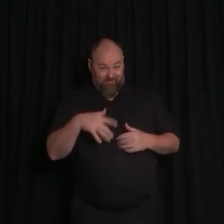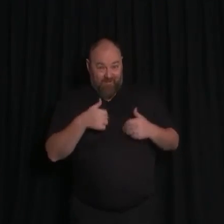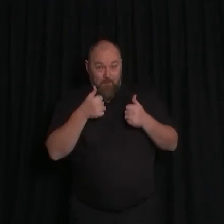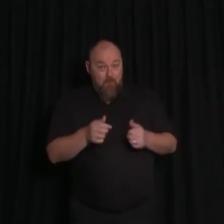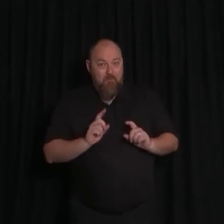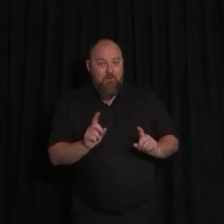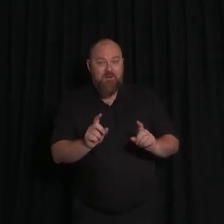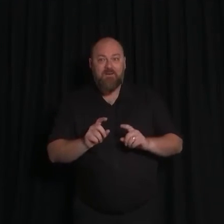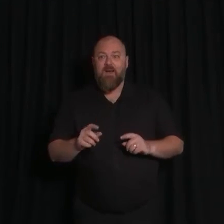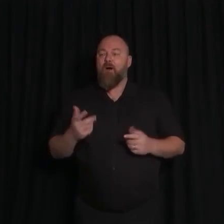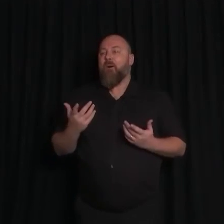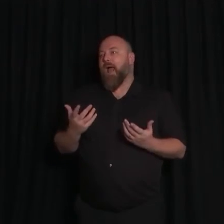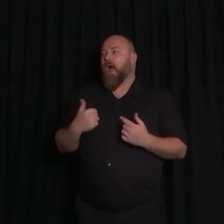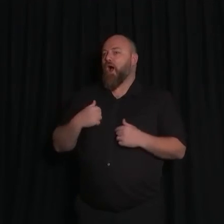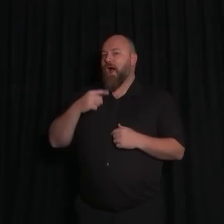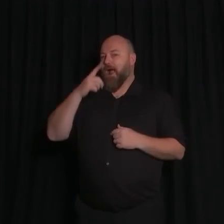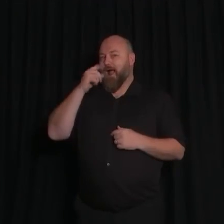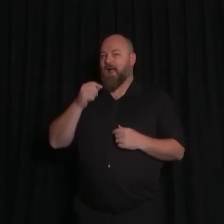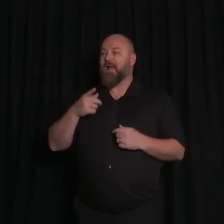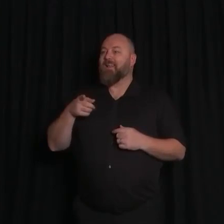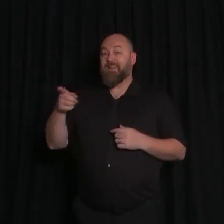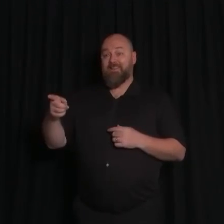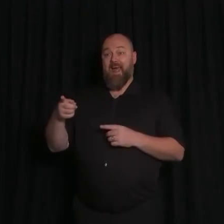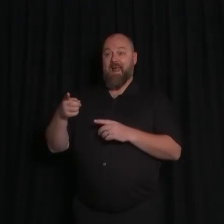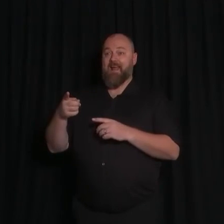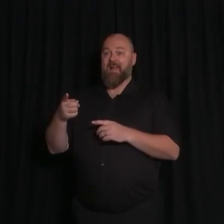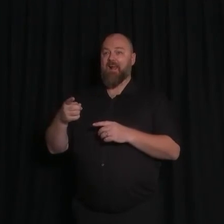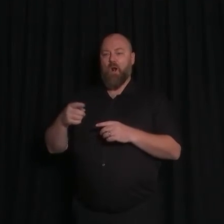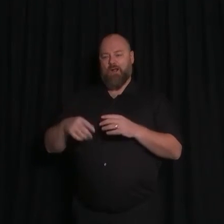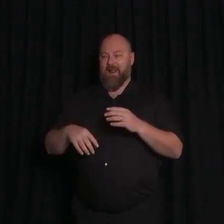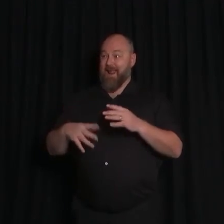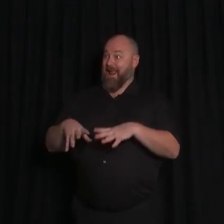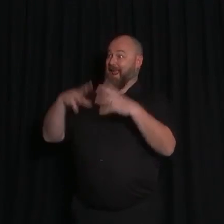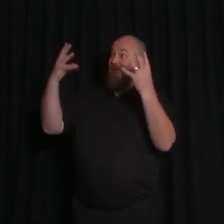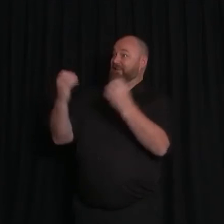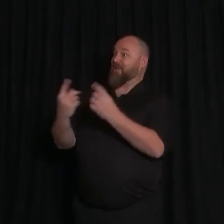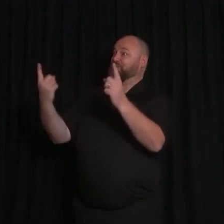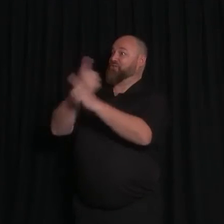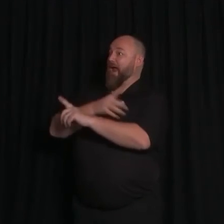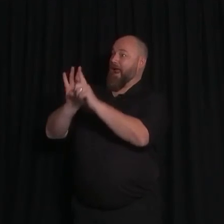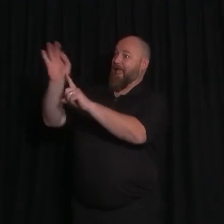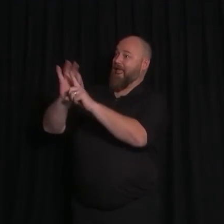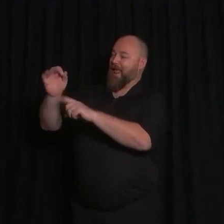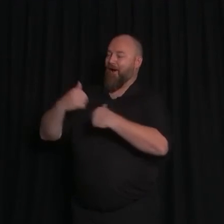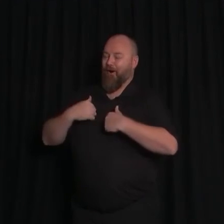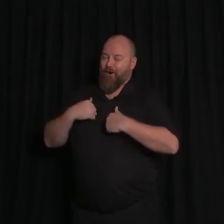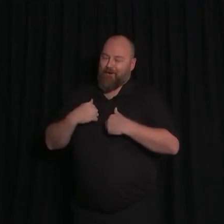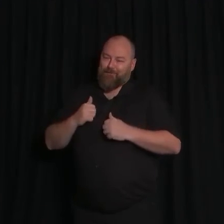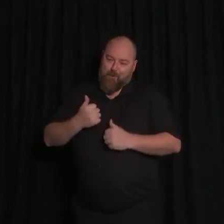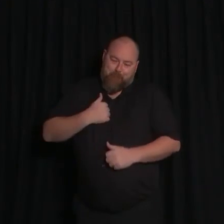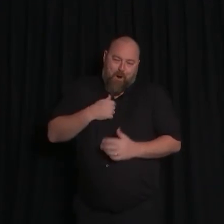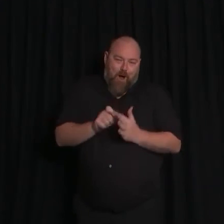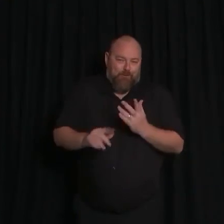I mean, I can't take credit for all social change over the last few decades? I can't take credit for that, but I feel